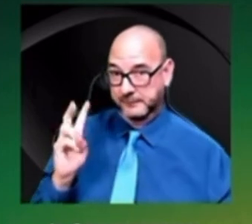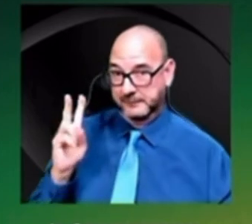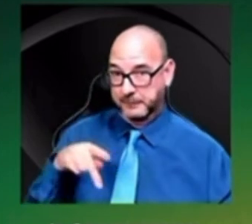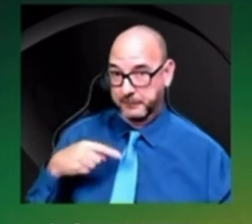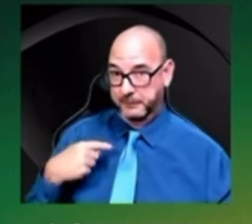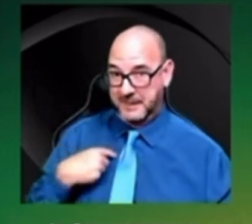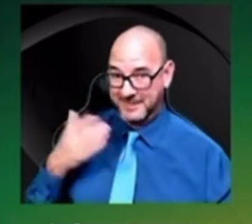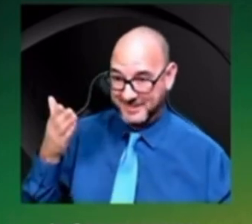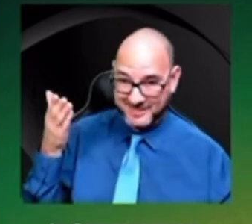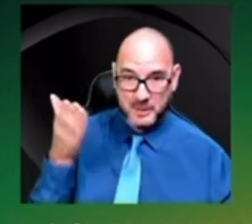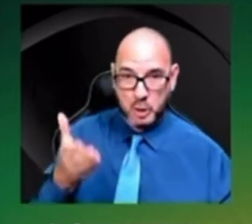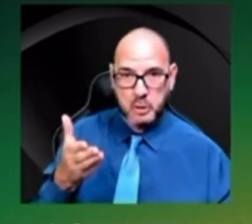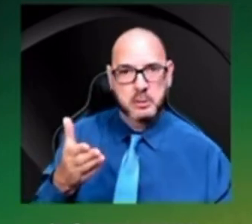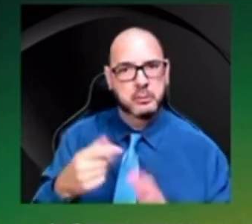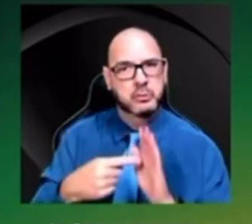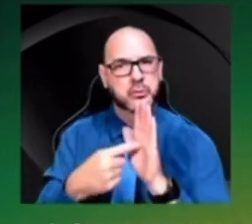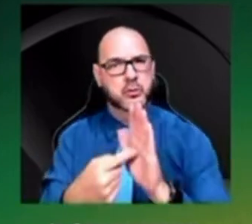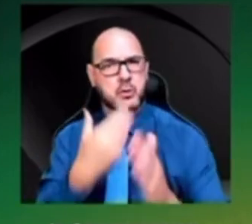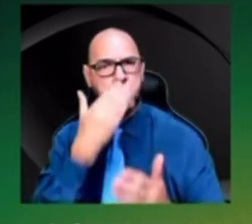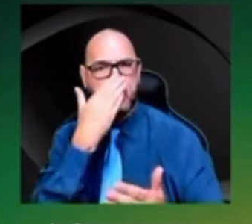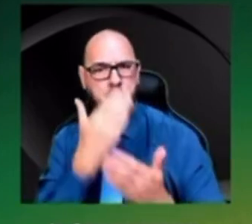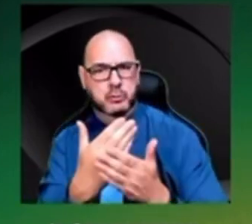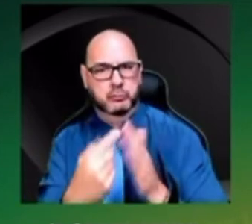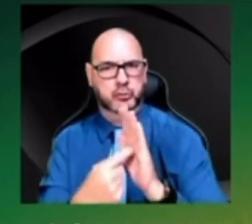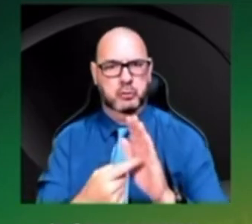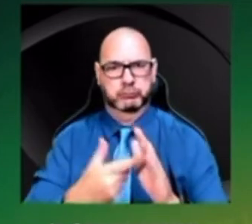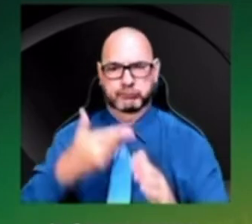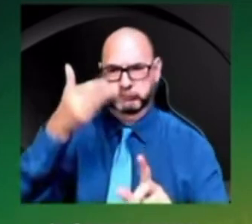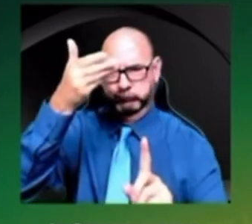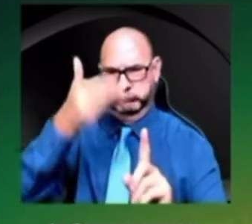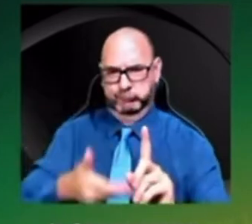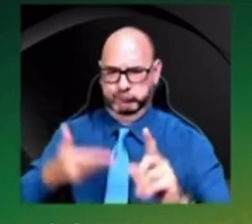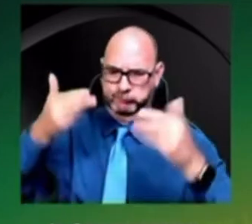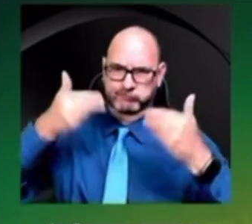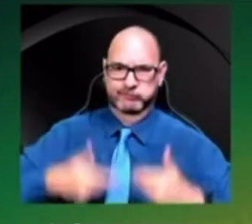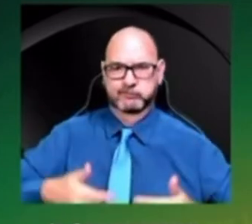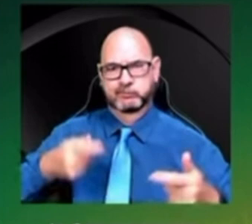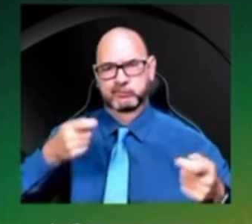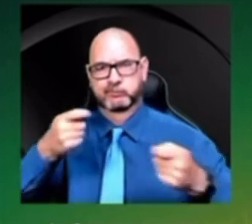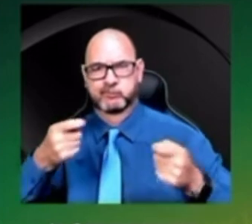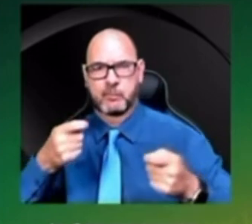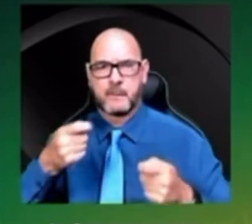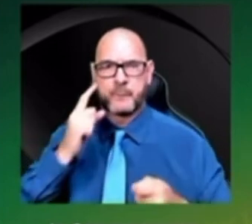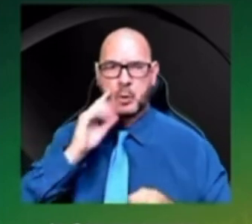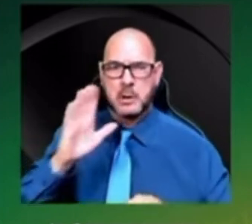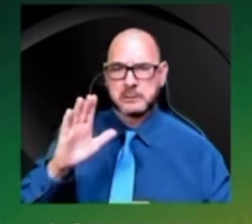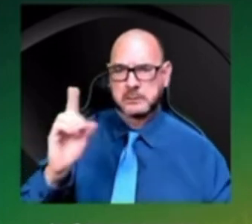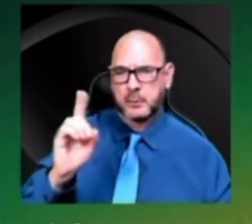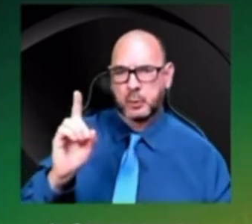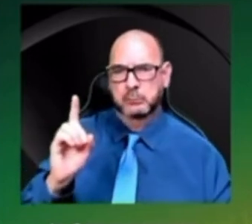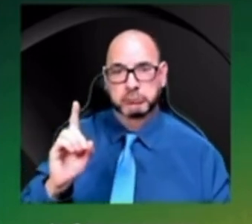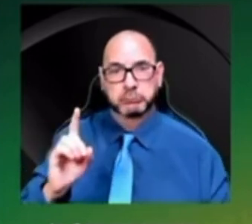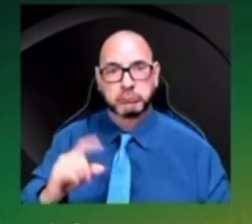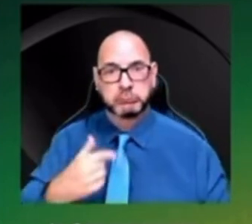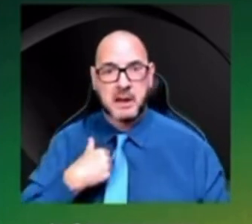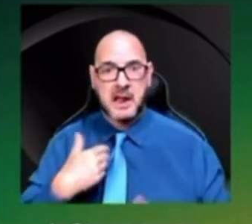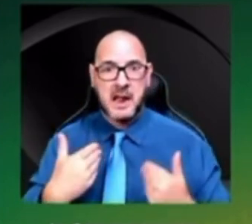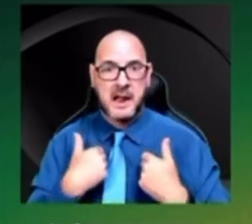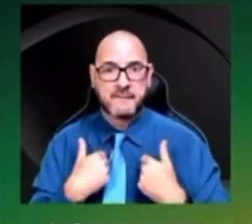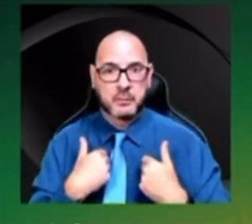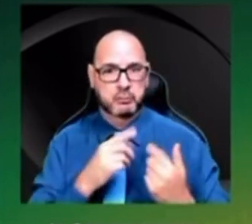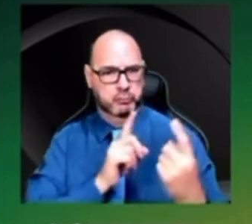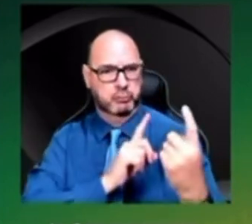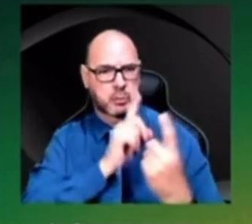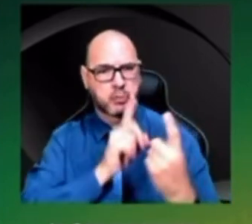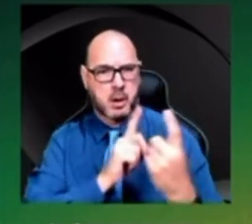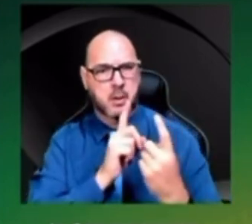governance and democracy. And so I had bilateral meetings, which are just one-on-one meetings, with the three presidents